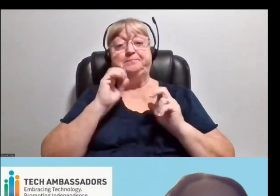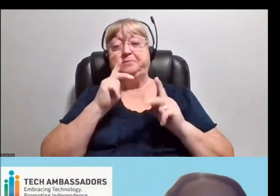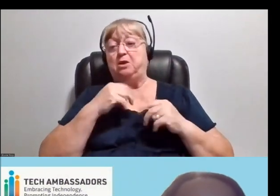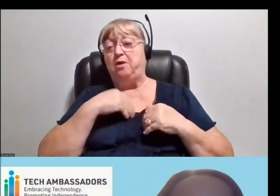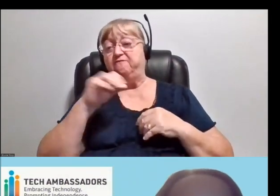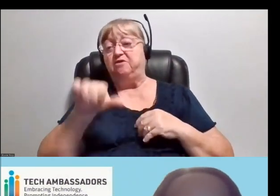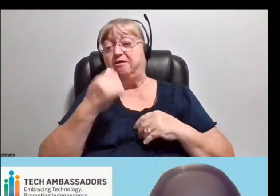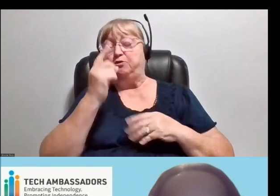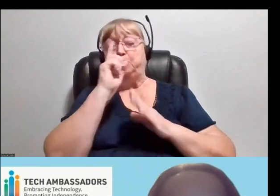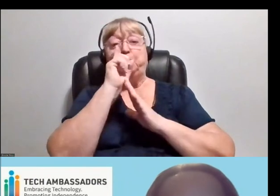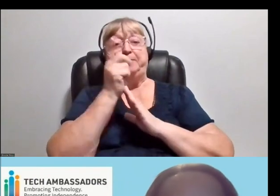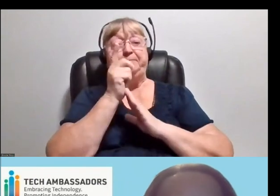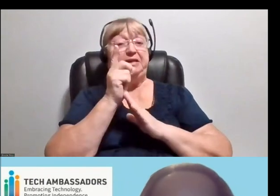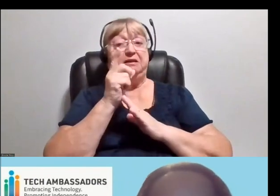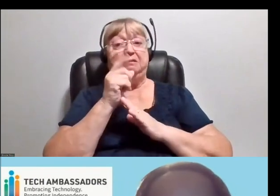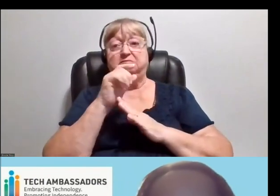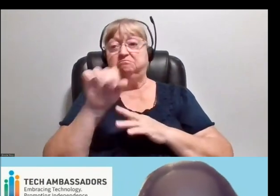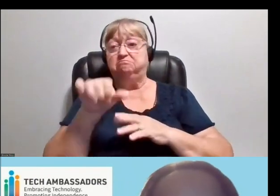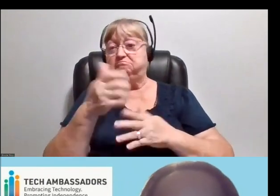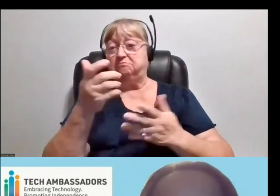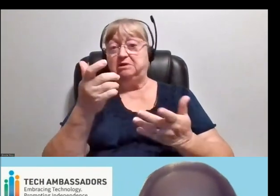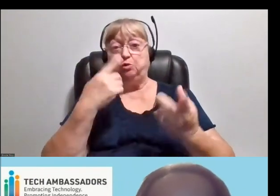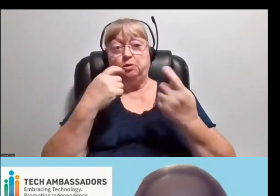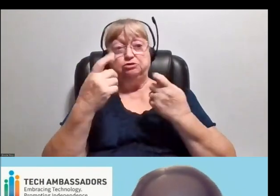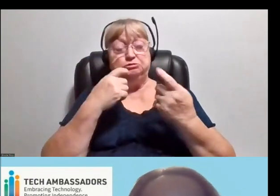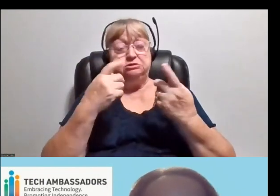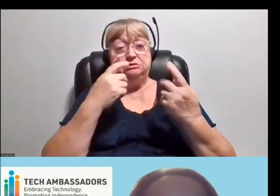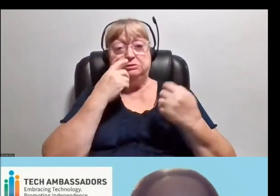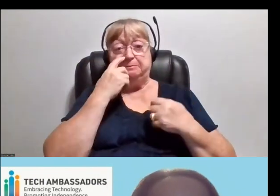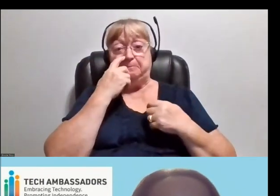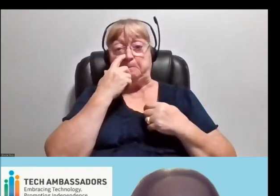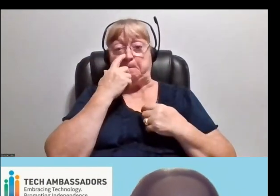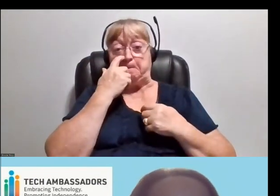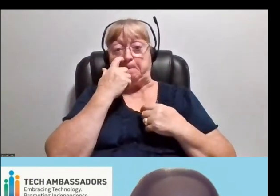another minute, maybe, if anyone else has a question.